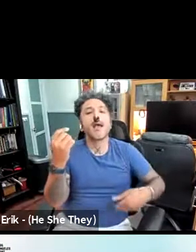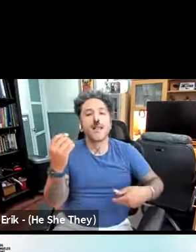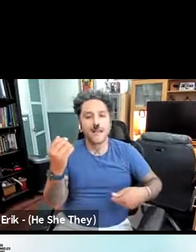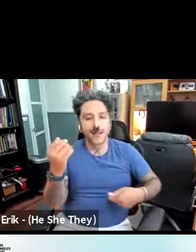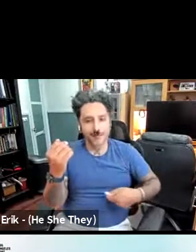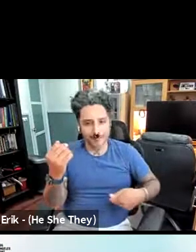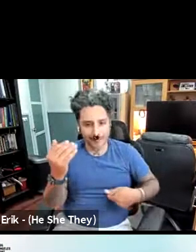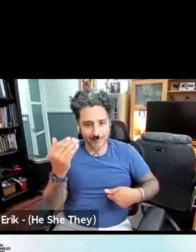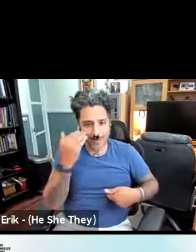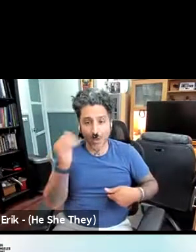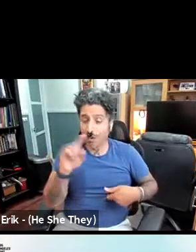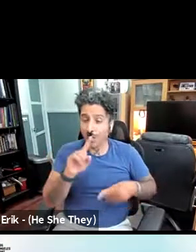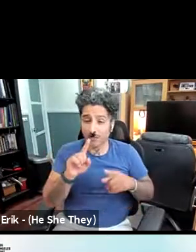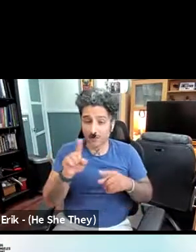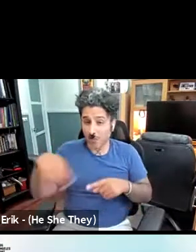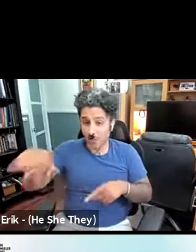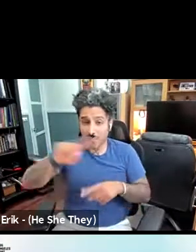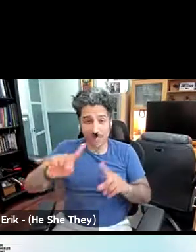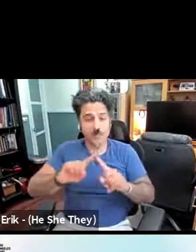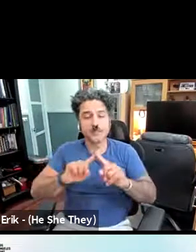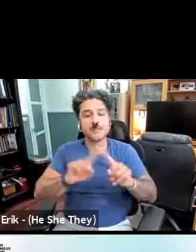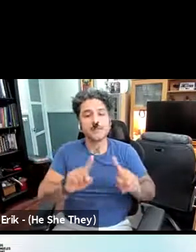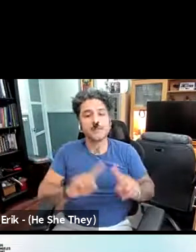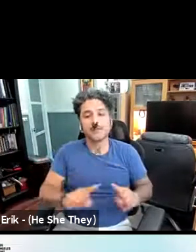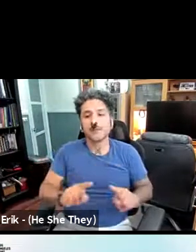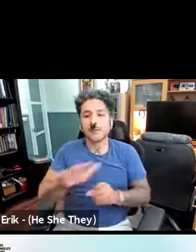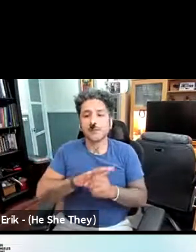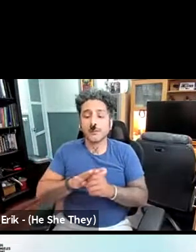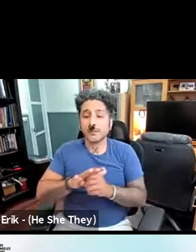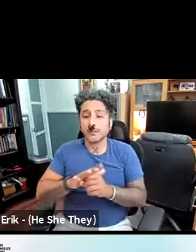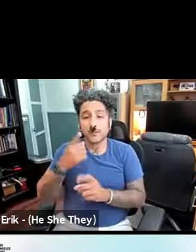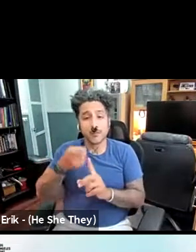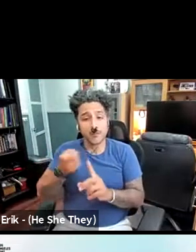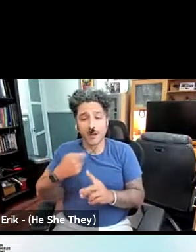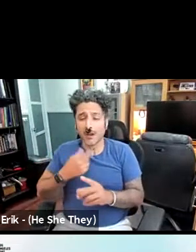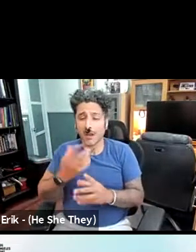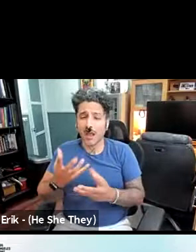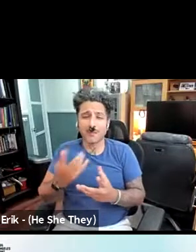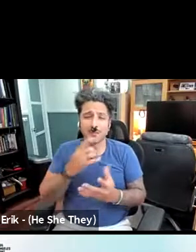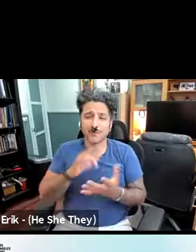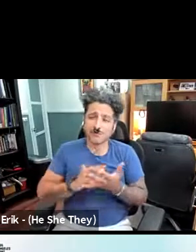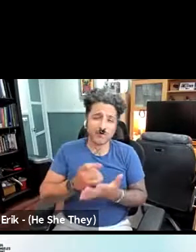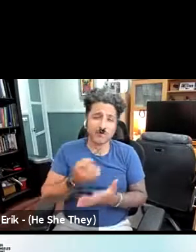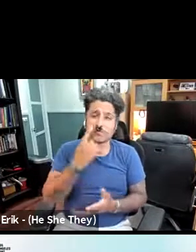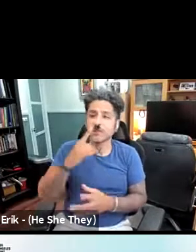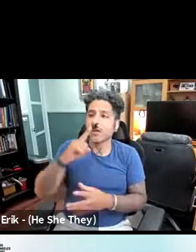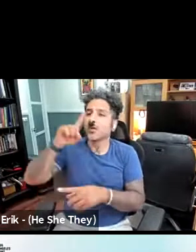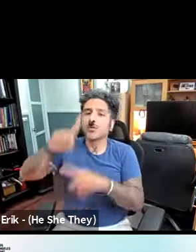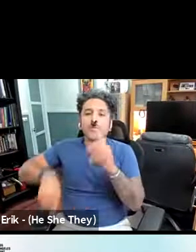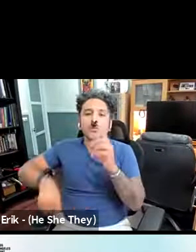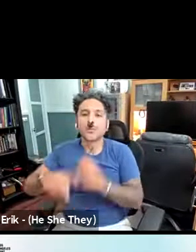we are all in different places. You know, I was coming from a point where I was so medicated that I couldn't read or speak